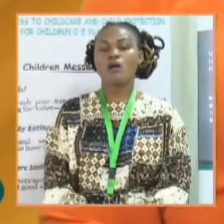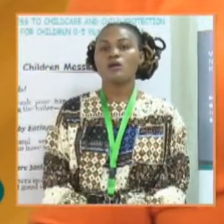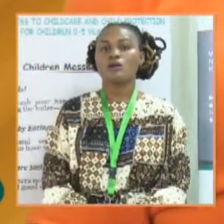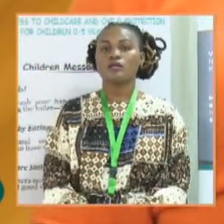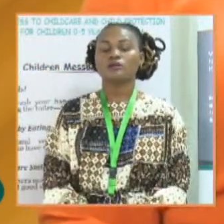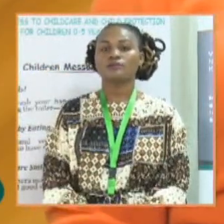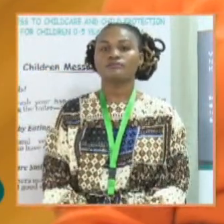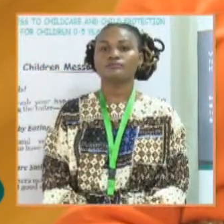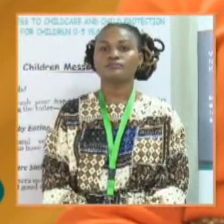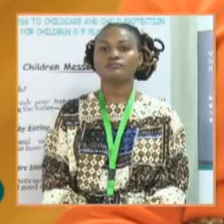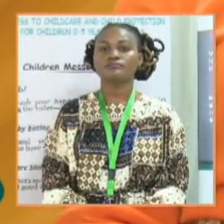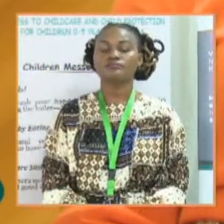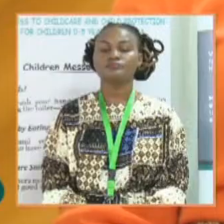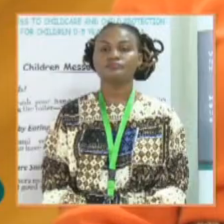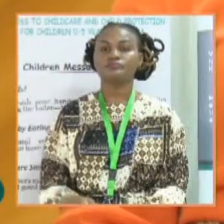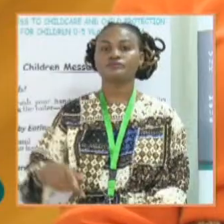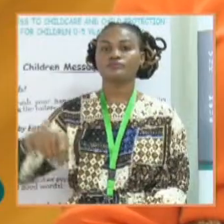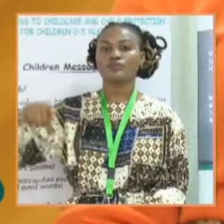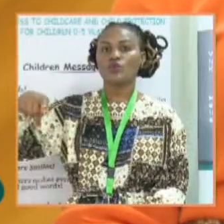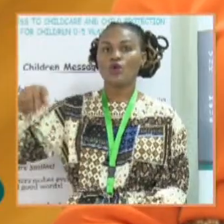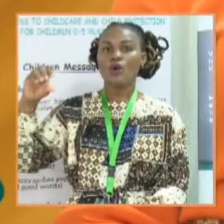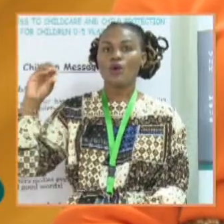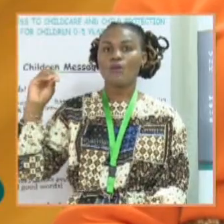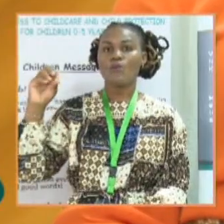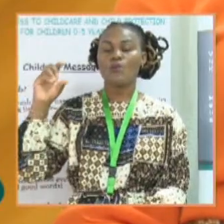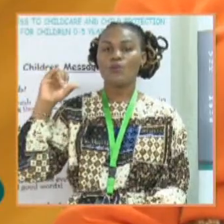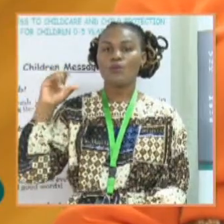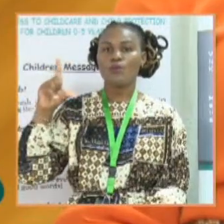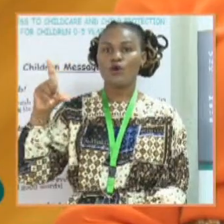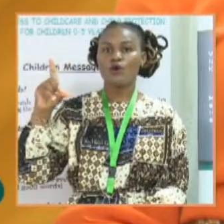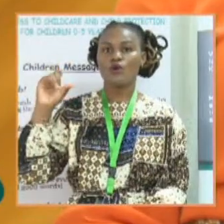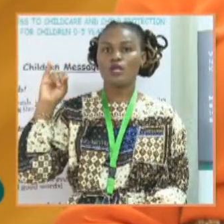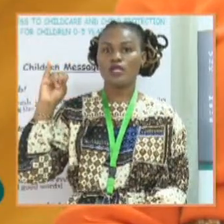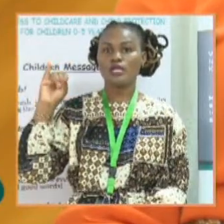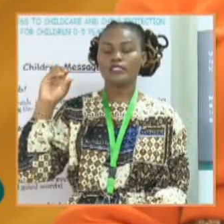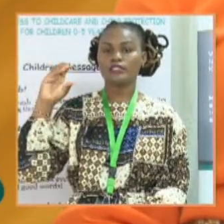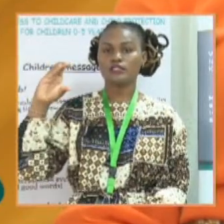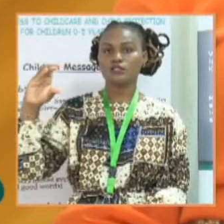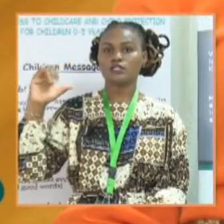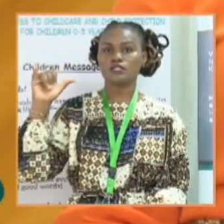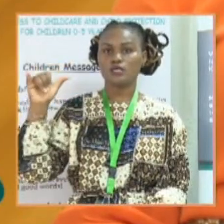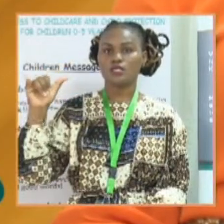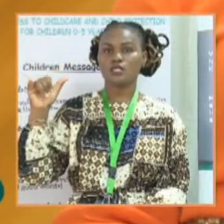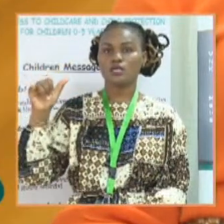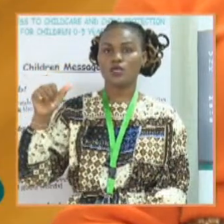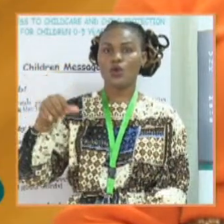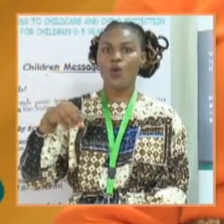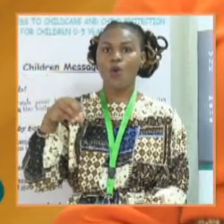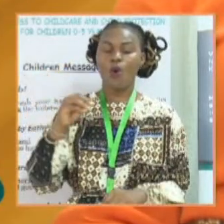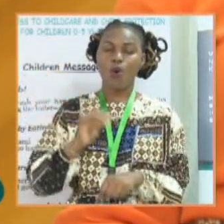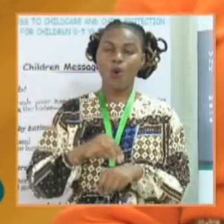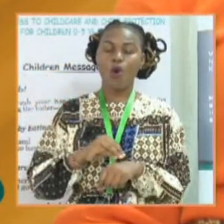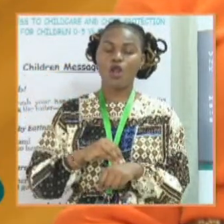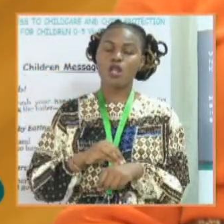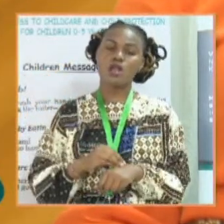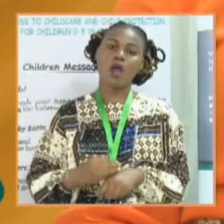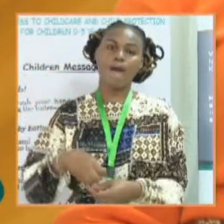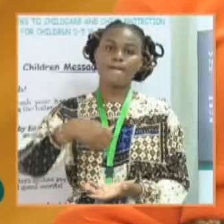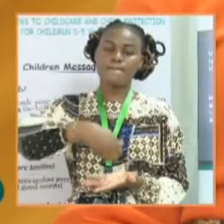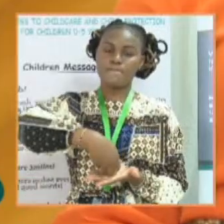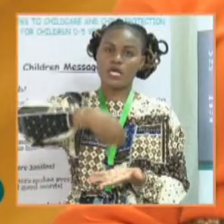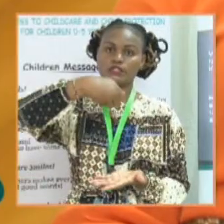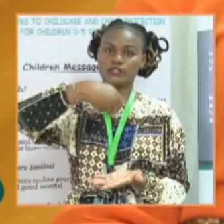were looking at the policy in terms of how they have either budget or how they have